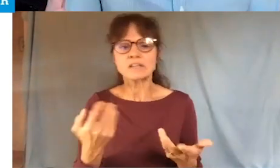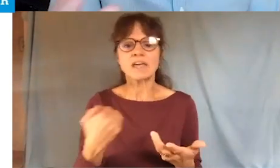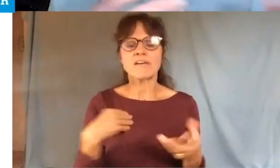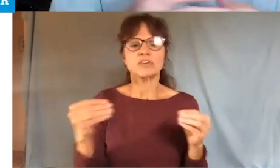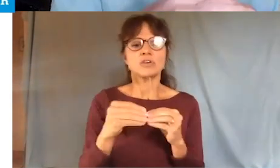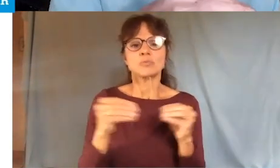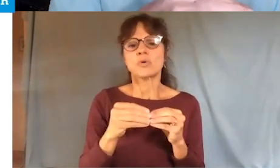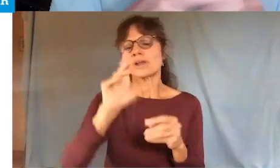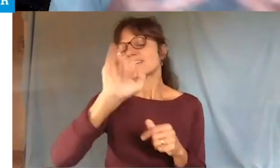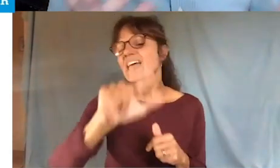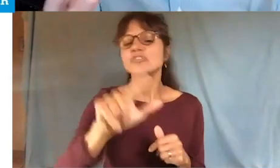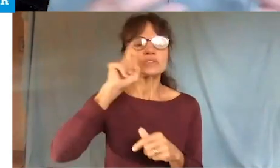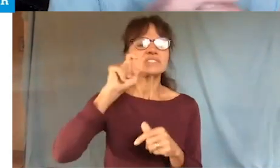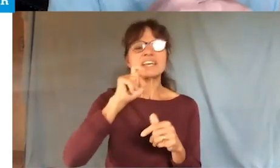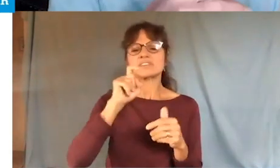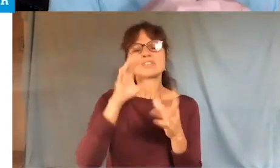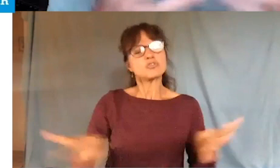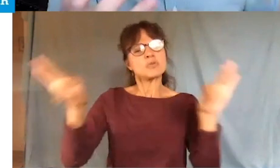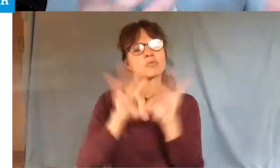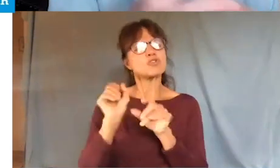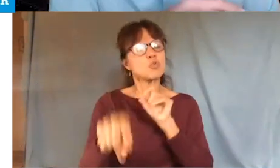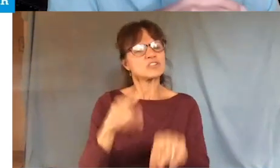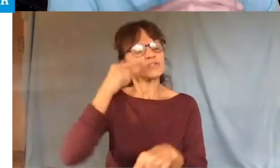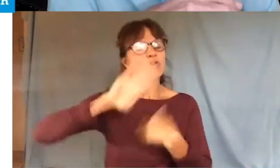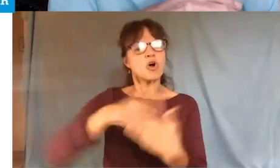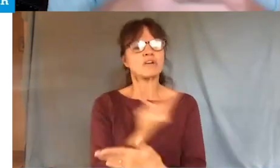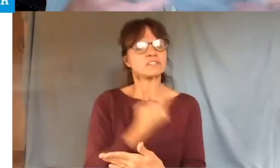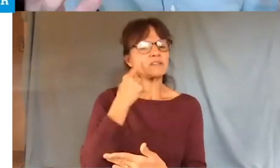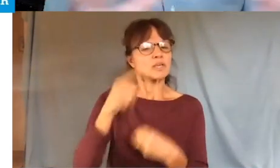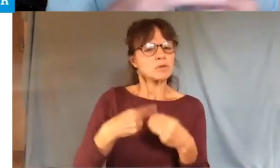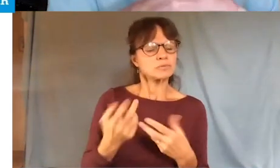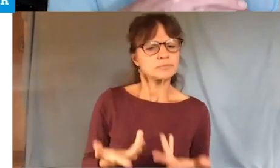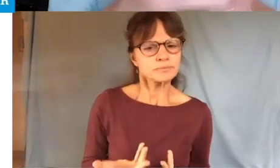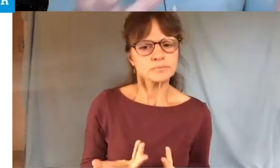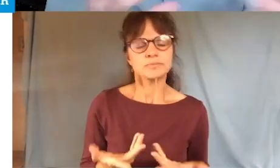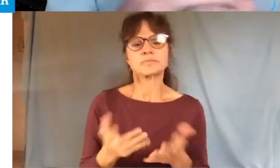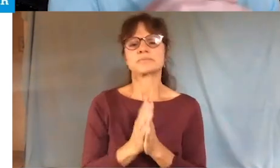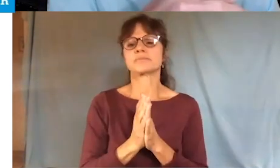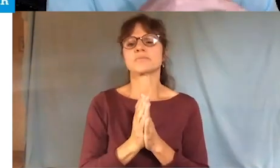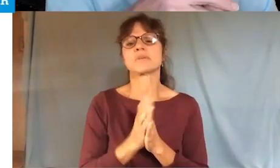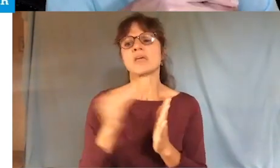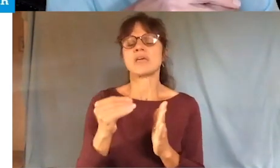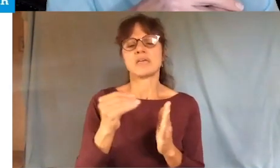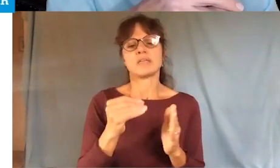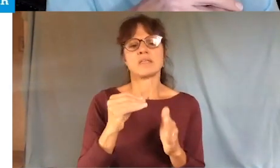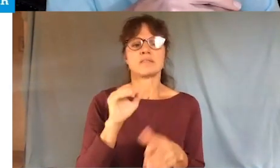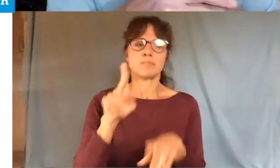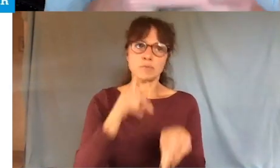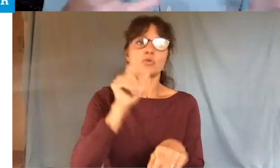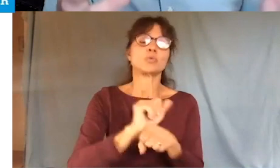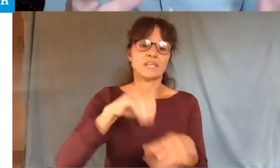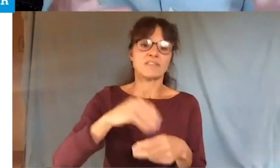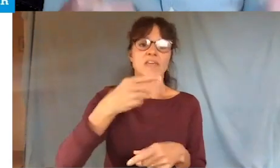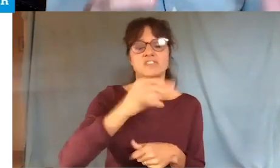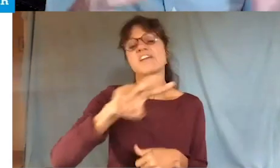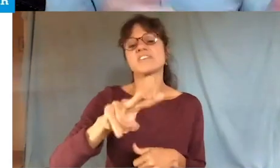more casual sex? These are important questions for all of us to consider that have worked in the HIV and AIDS community. And